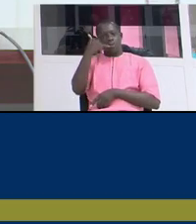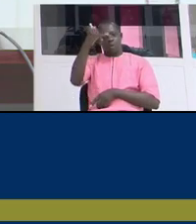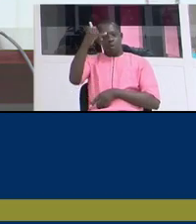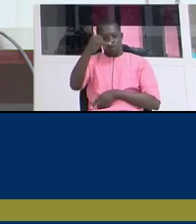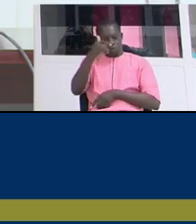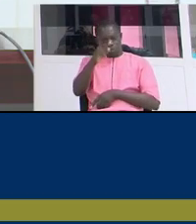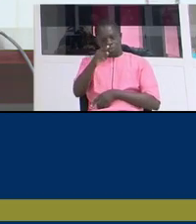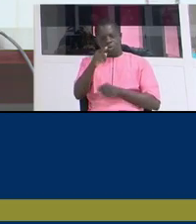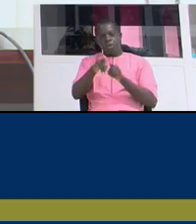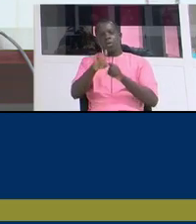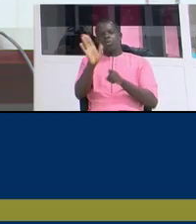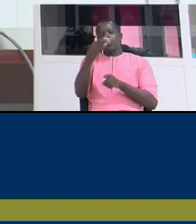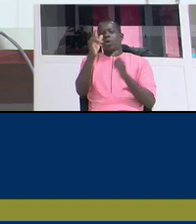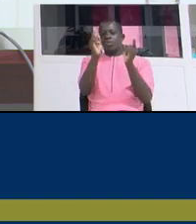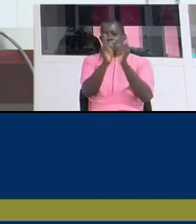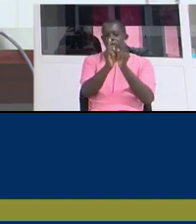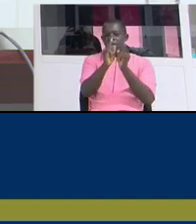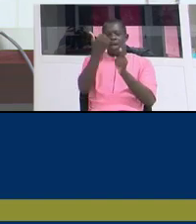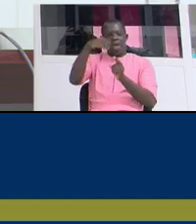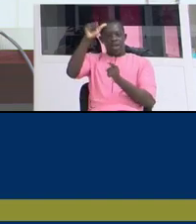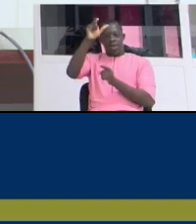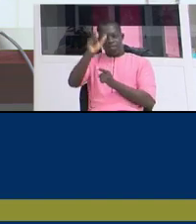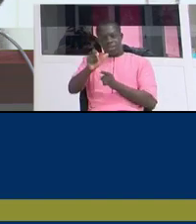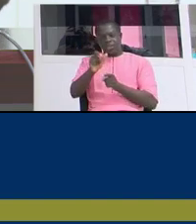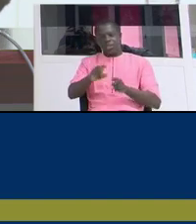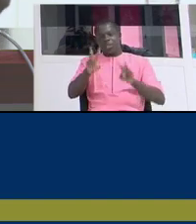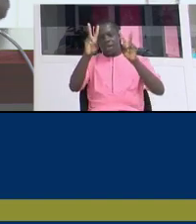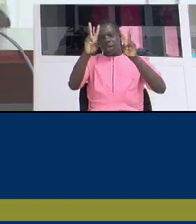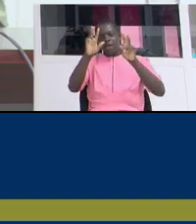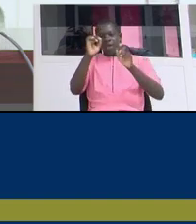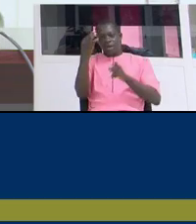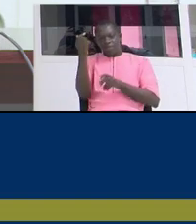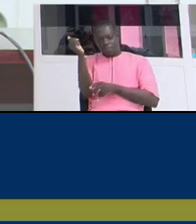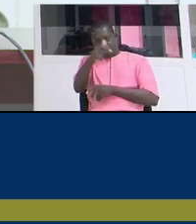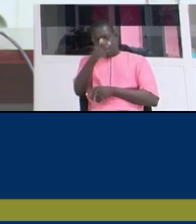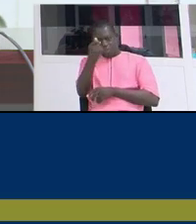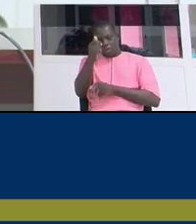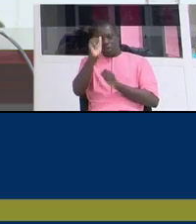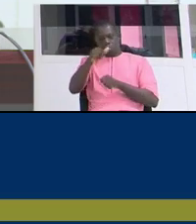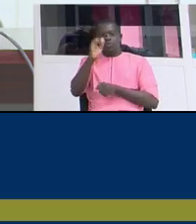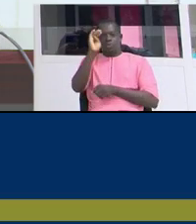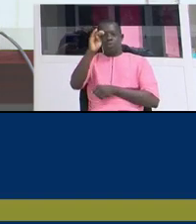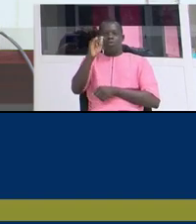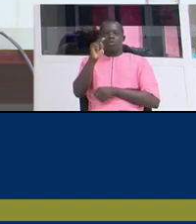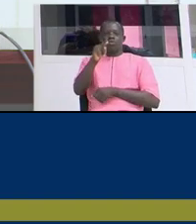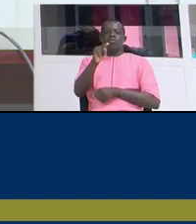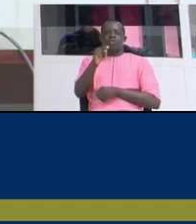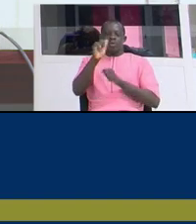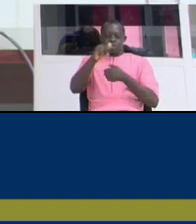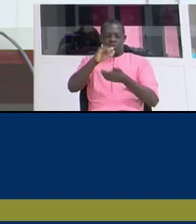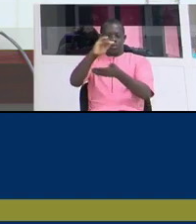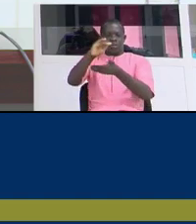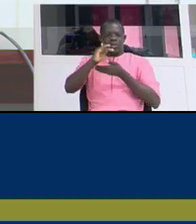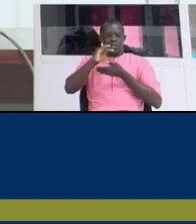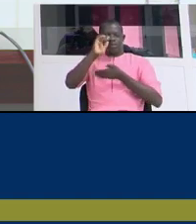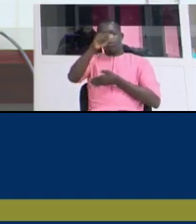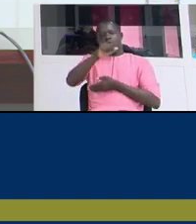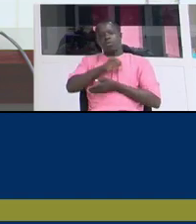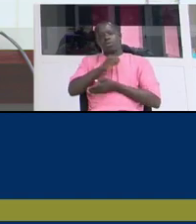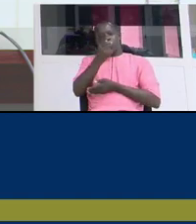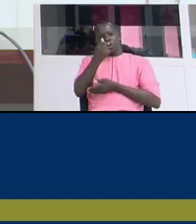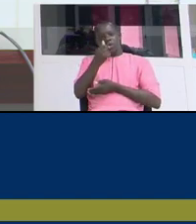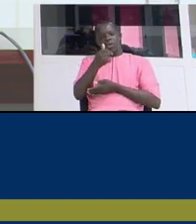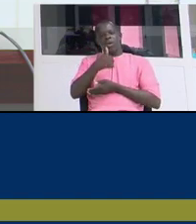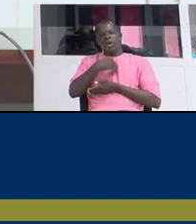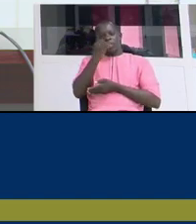Bita yaya. I will go to yaya. Yebaya. To the elder, na kodojo, when he pays the money, kumandila, I will call you sinele kodota, and you will come and pick your